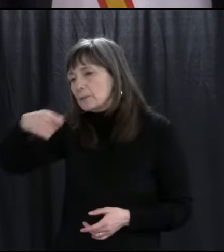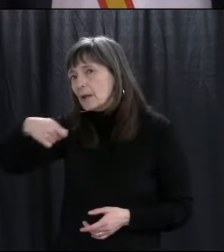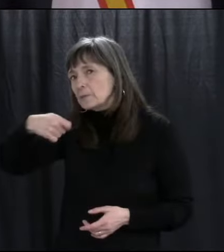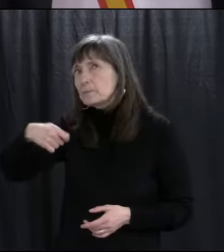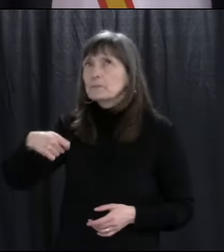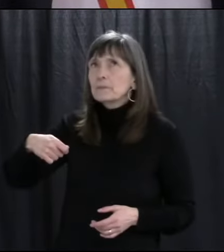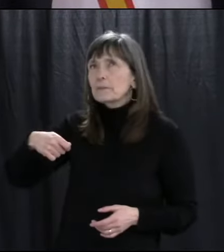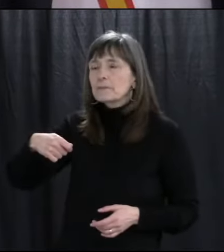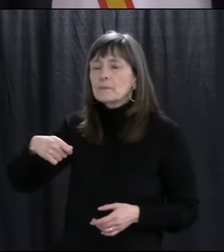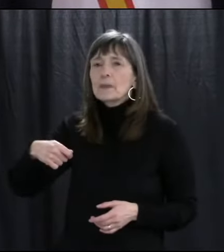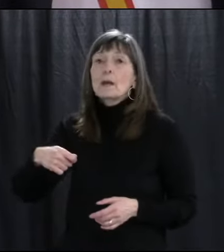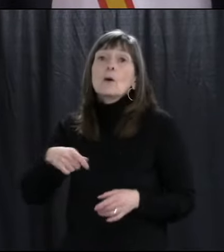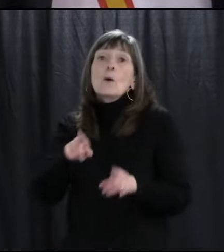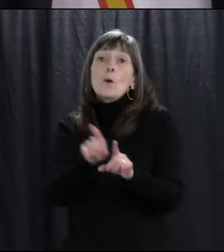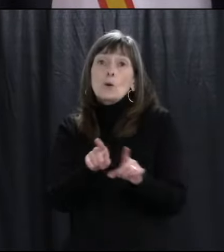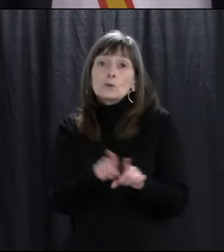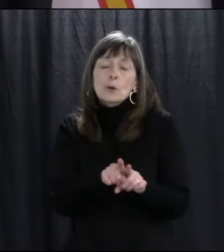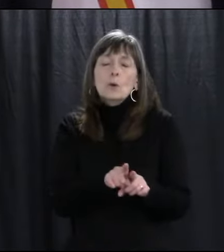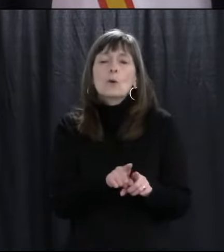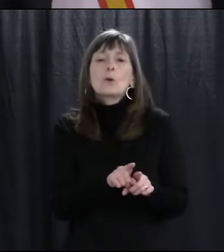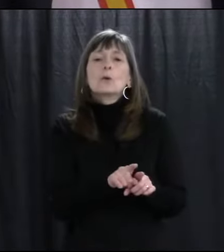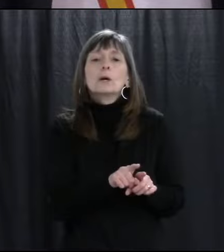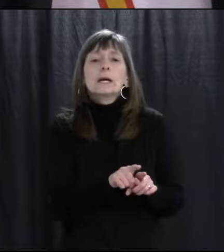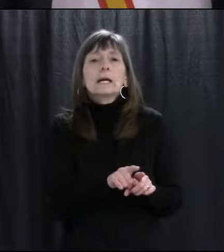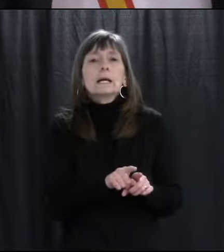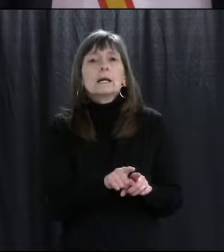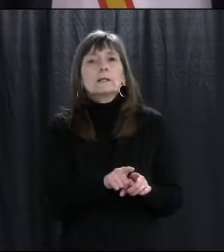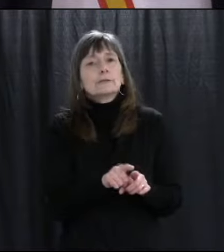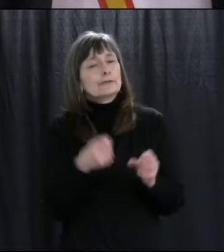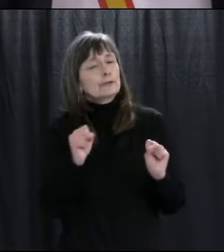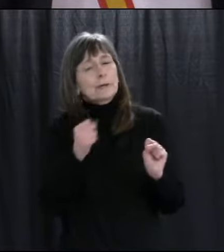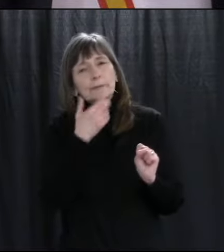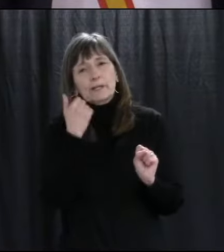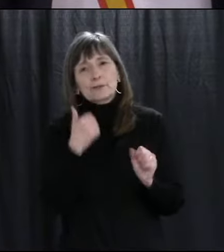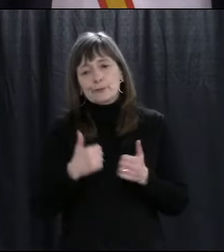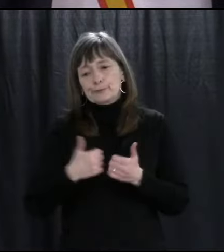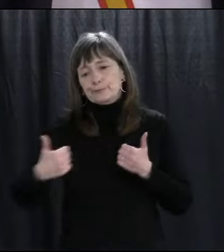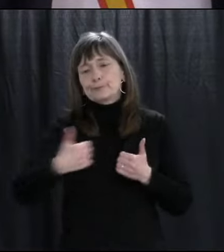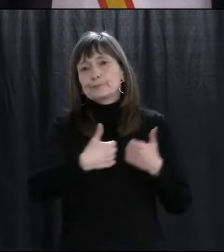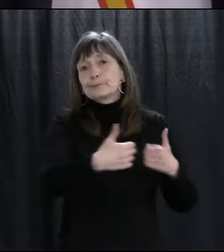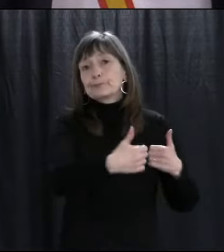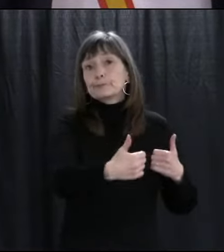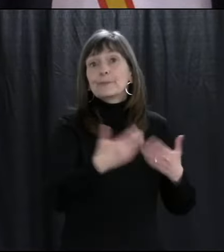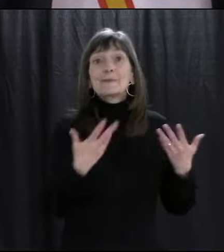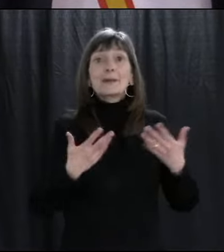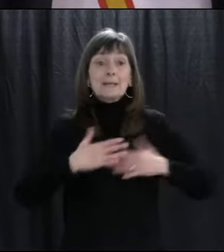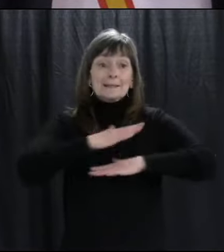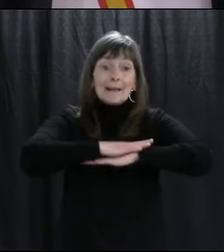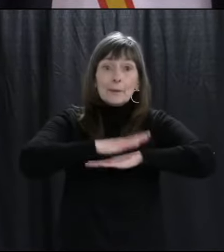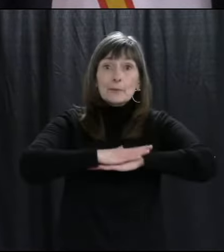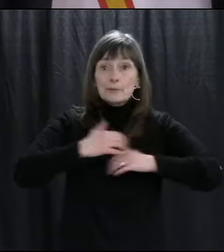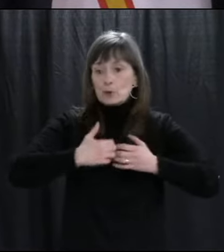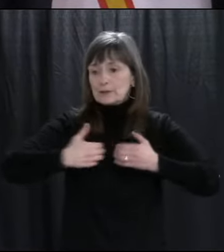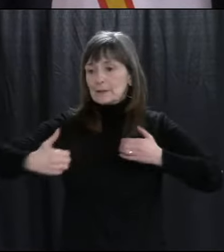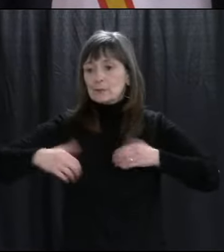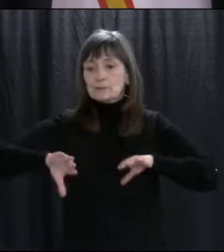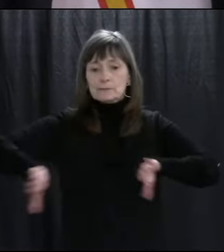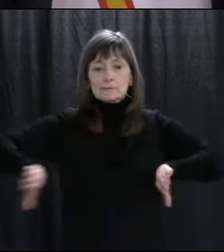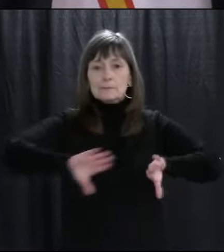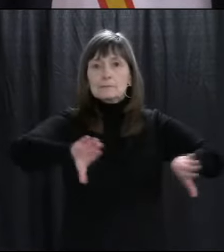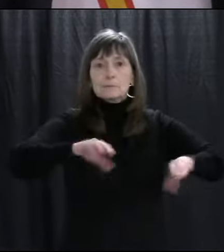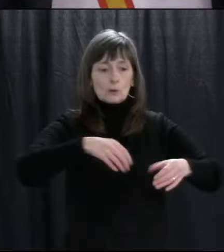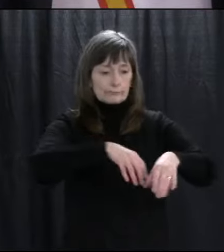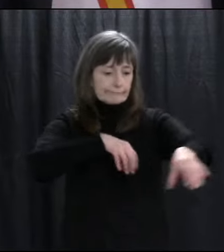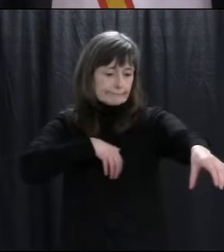possible, put measures in place to improve social distancing. So whether that's to increase table space so that people can work a little bit